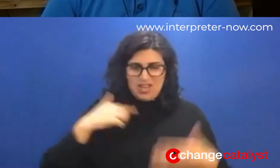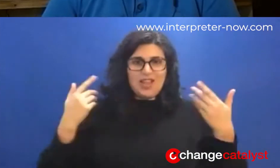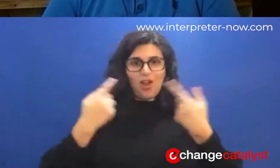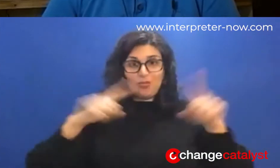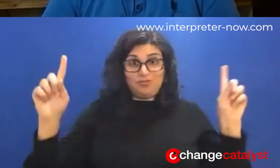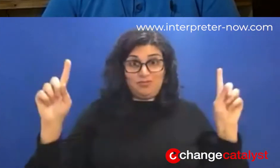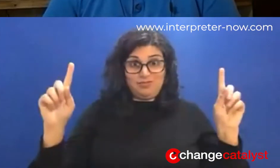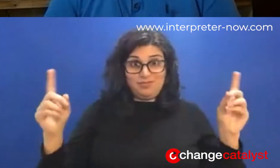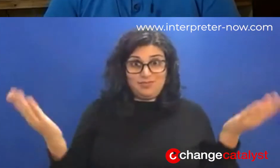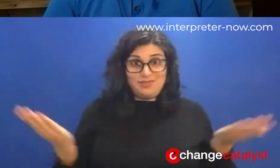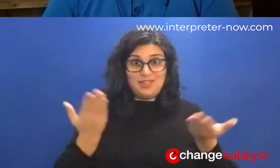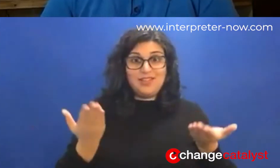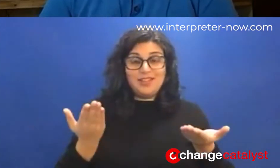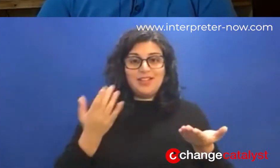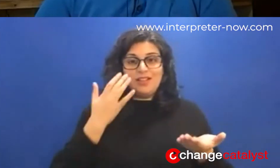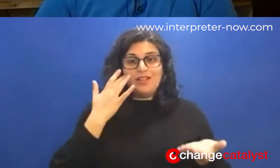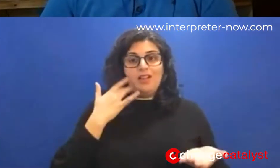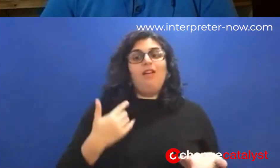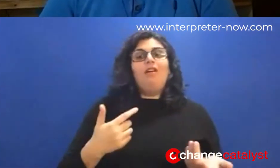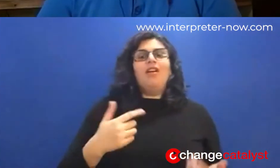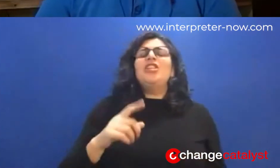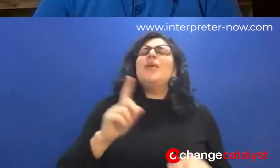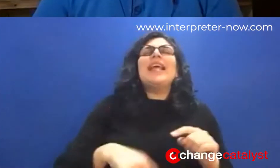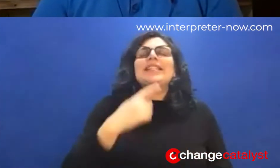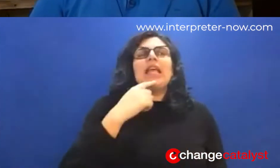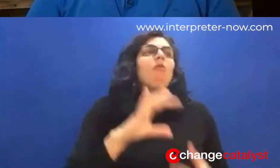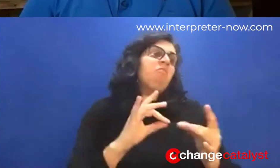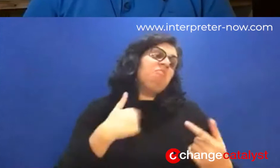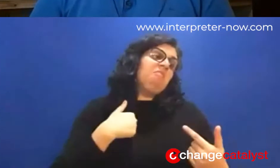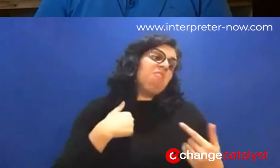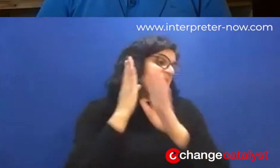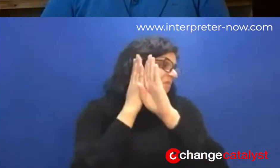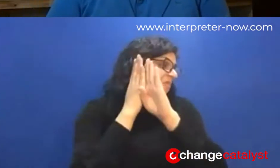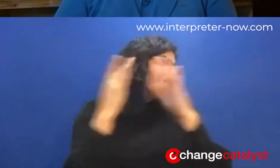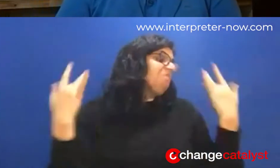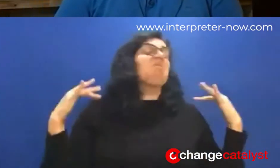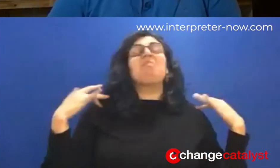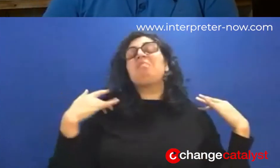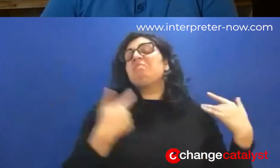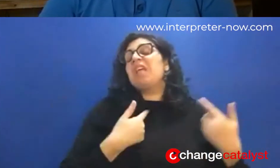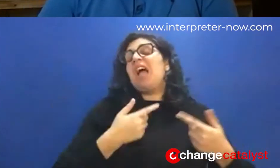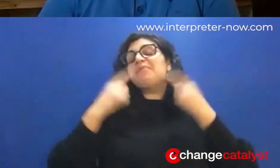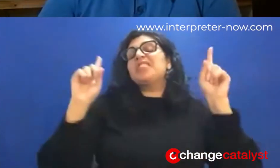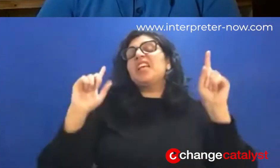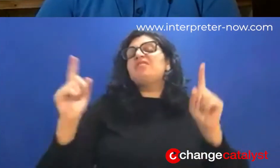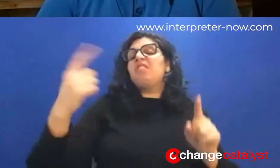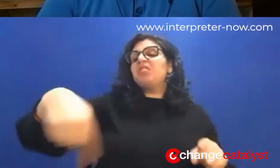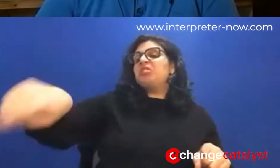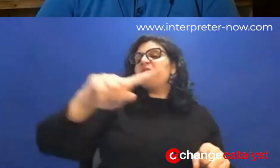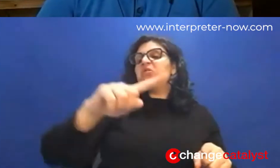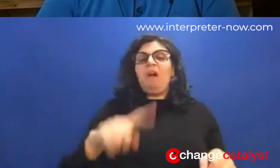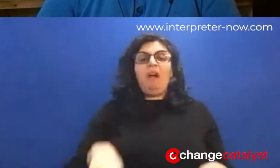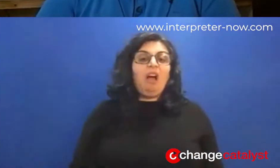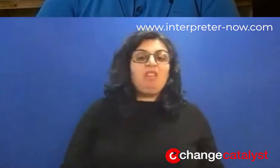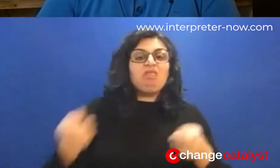can't say, well, I got mine. Yeah. You're all on your own. Right. It's like, no.